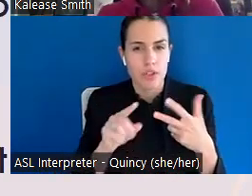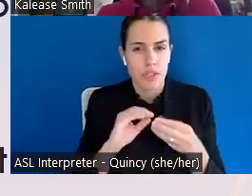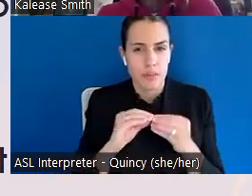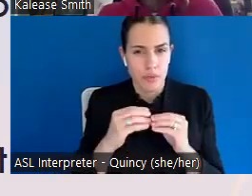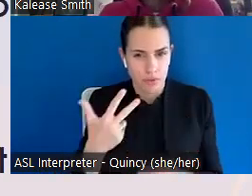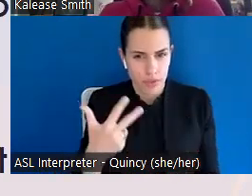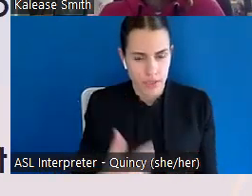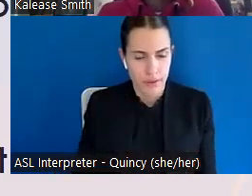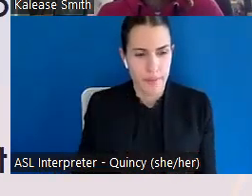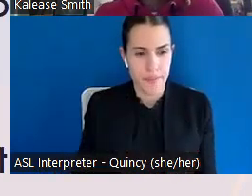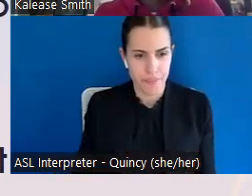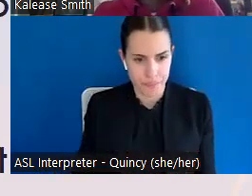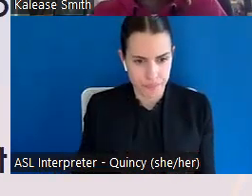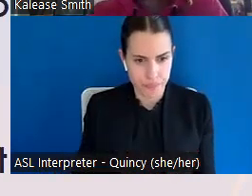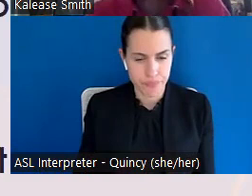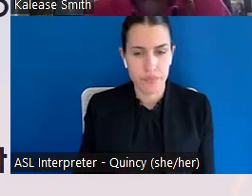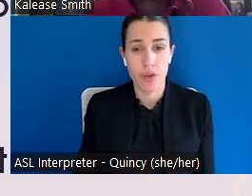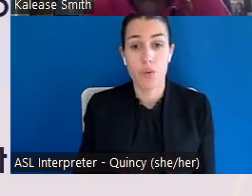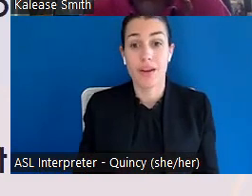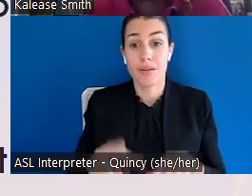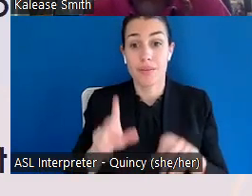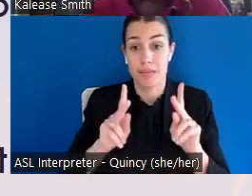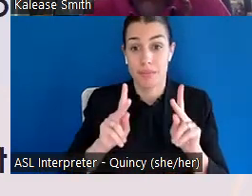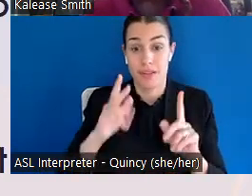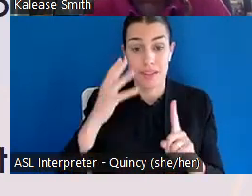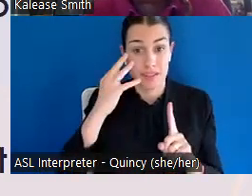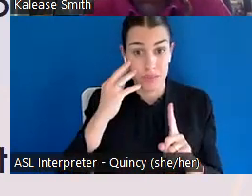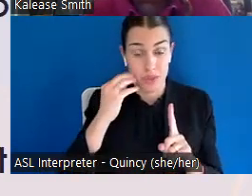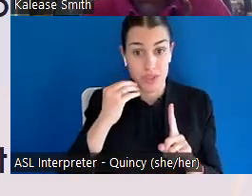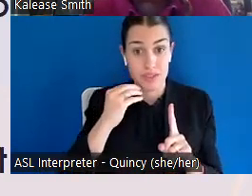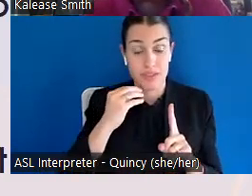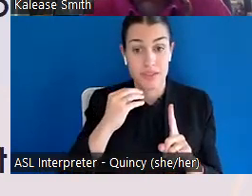When I think when individuals go through things and